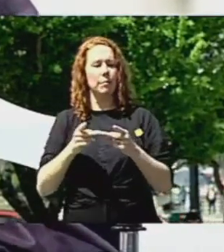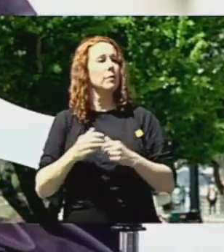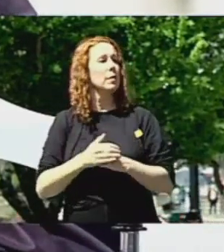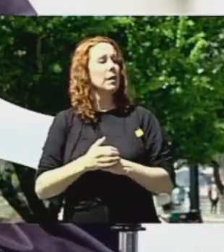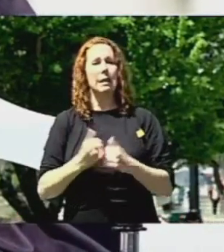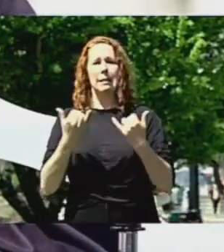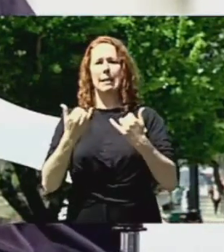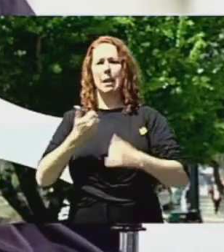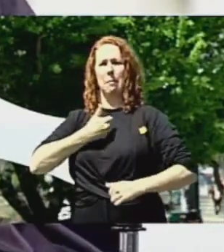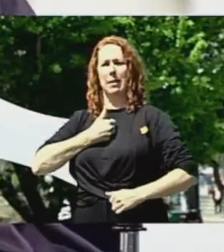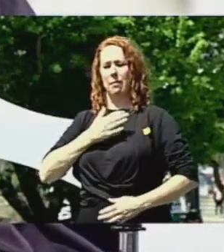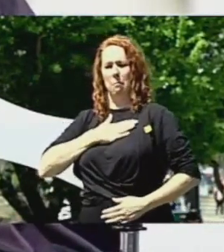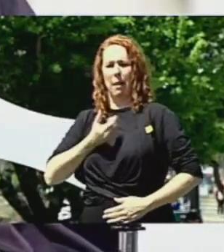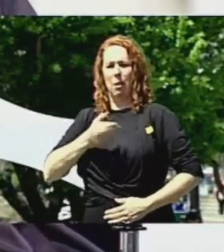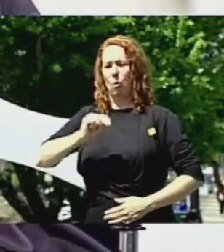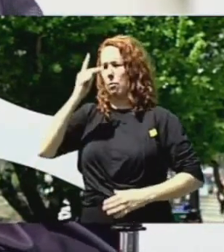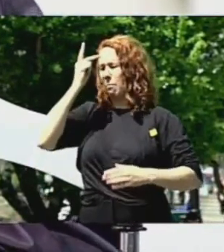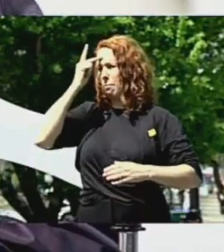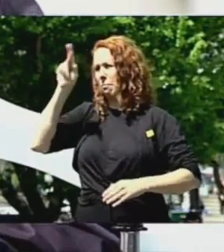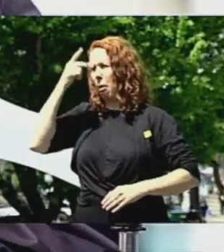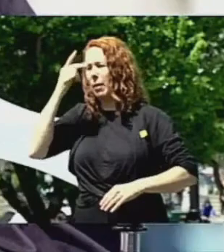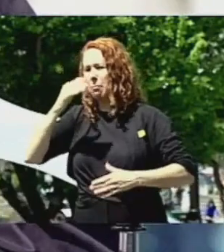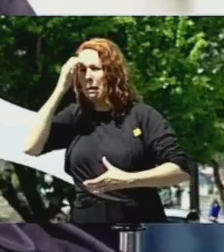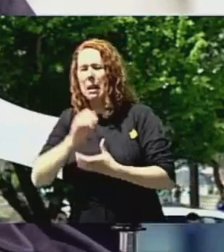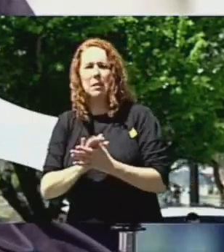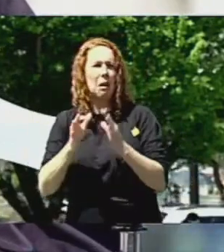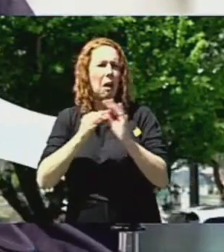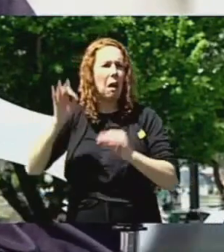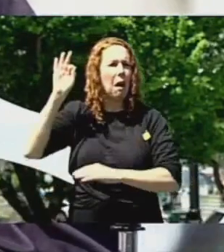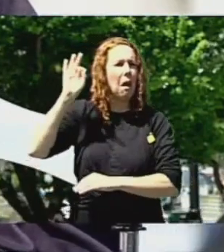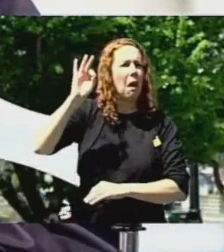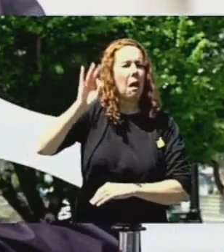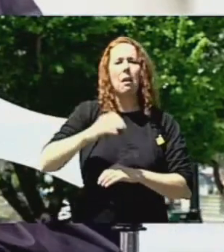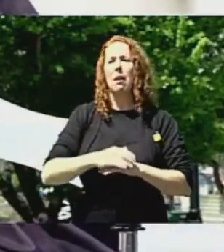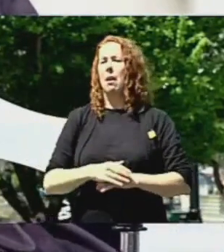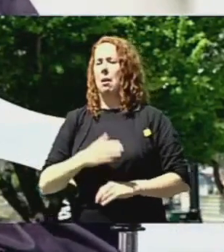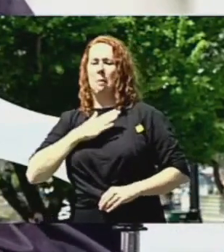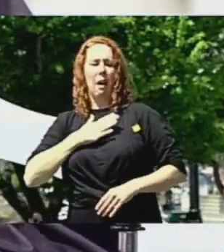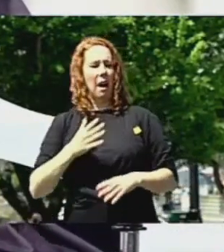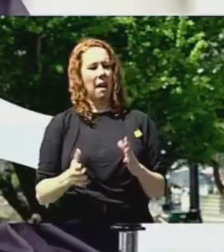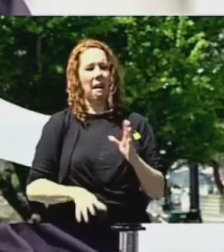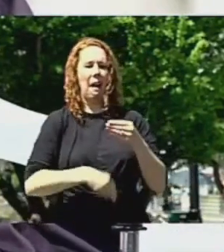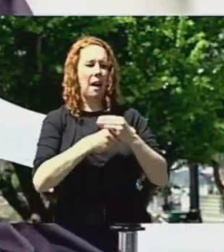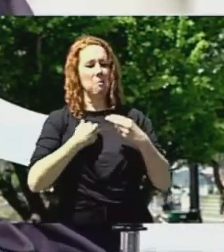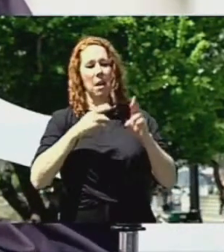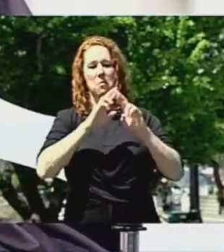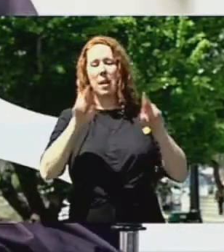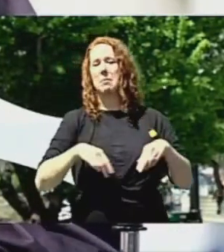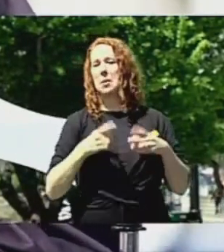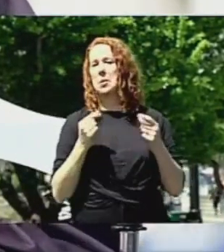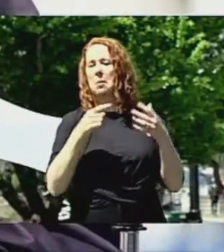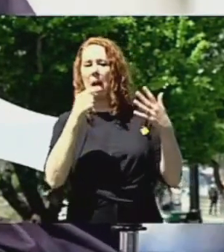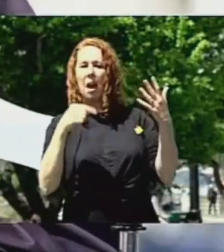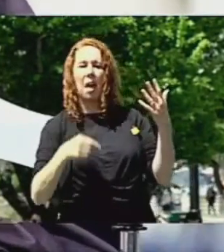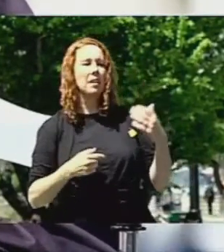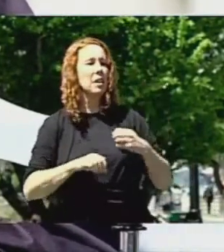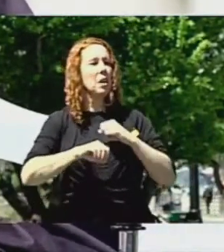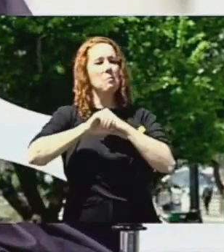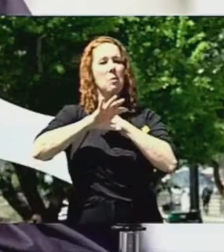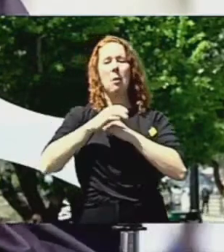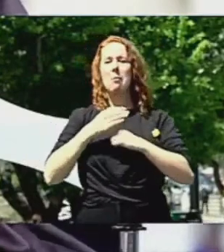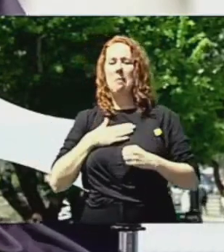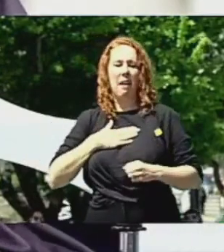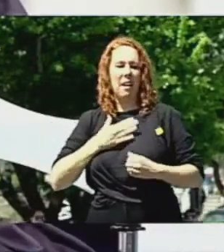not here to bring my personal politics. I'm not here to expand my portfolio, or promote my brand.